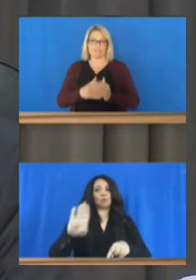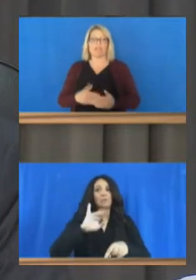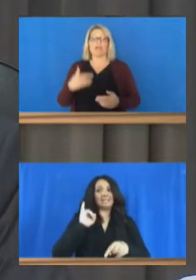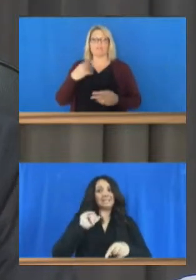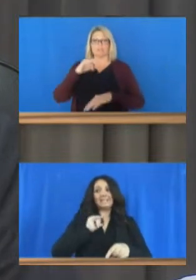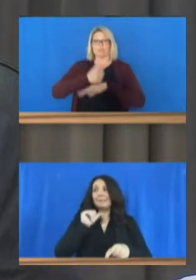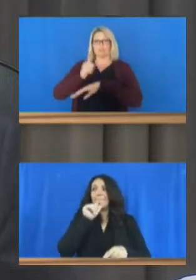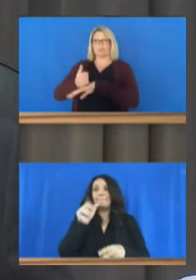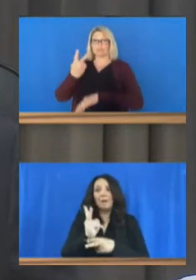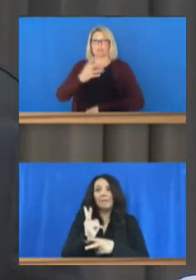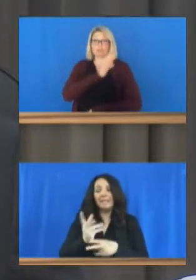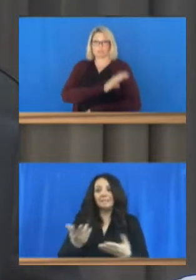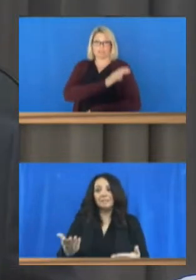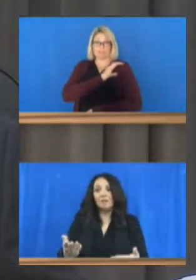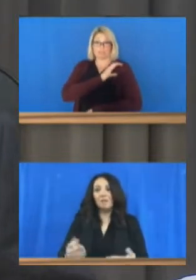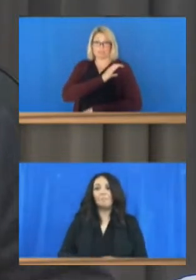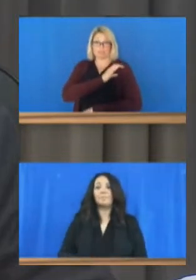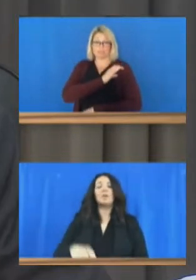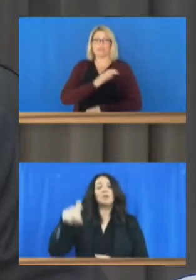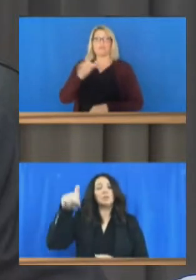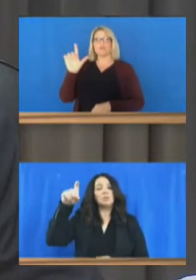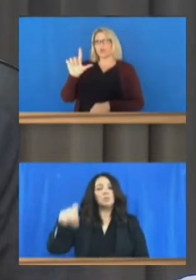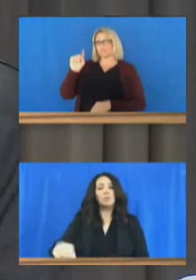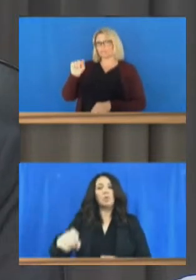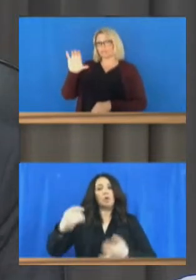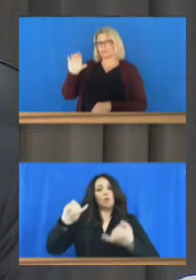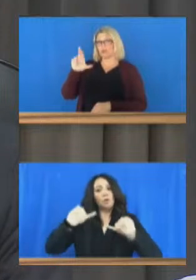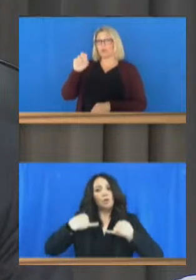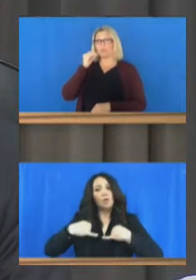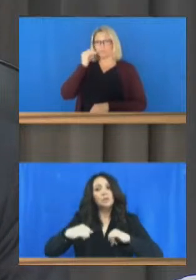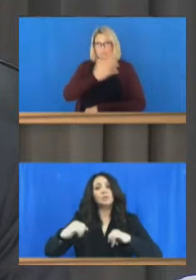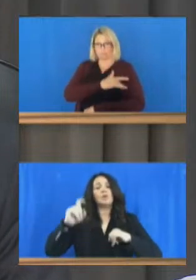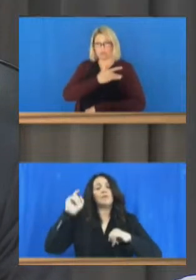2 doses and are now fully vaccinated.